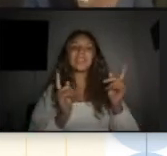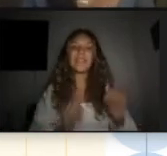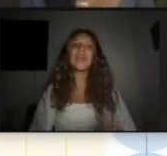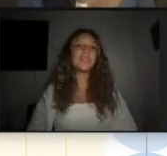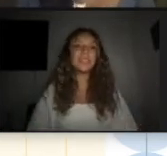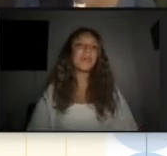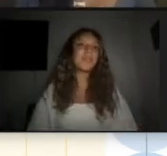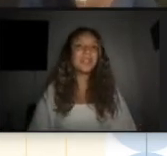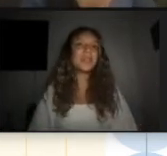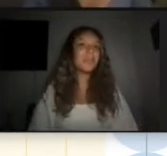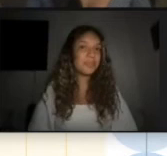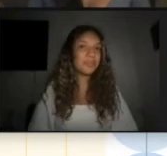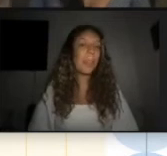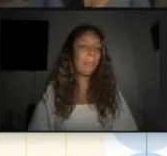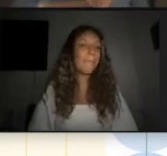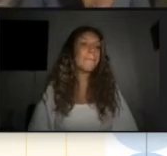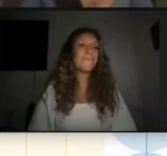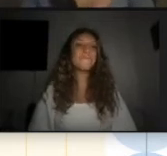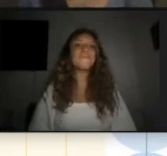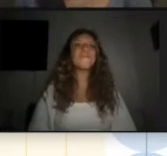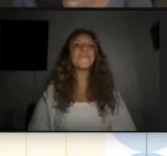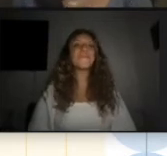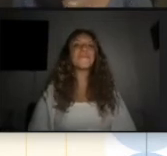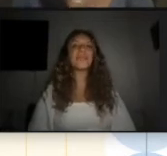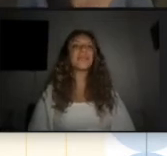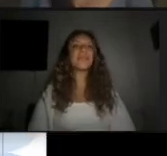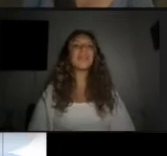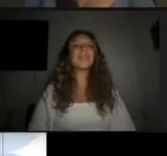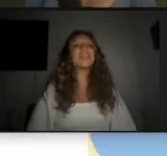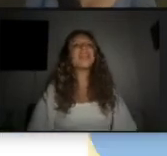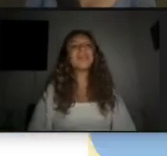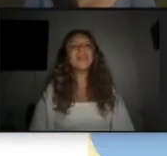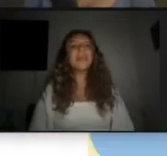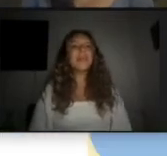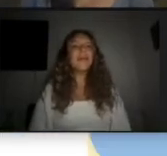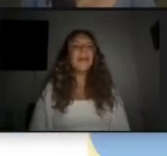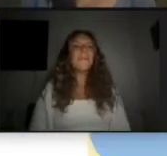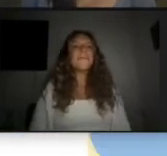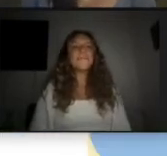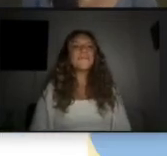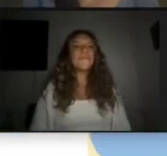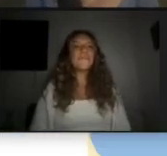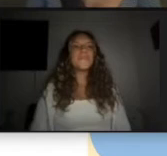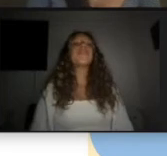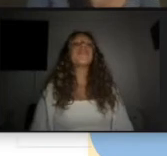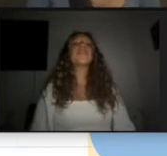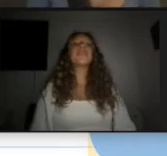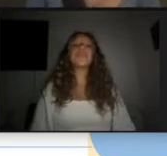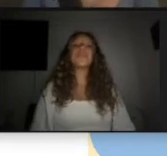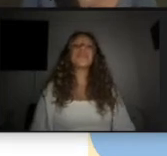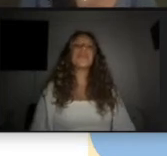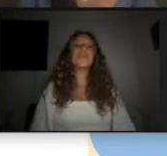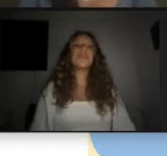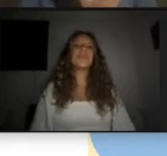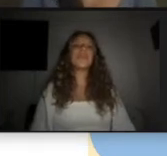i take advantage of this opportunity period another message from gear up gear up for they